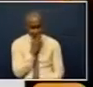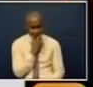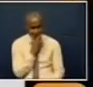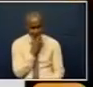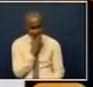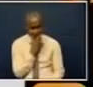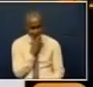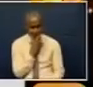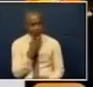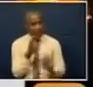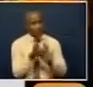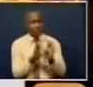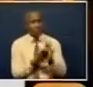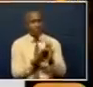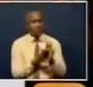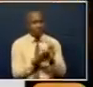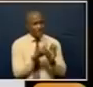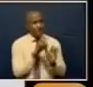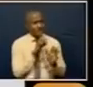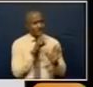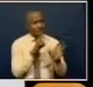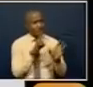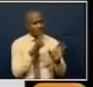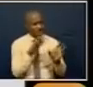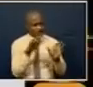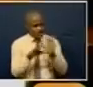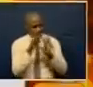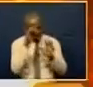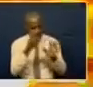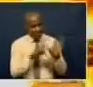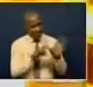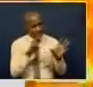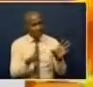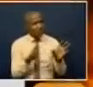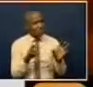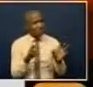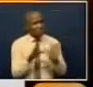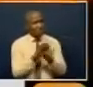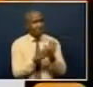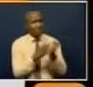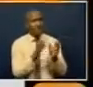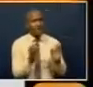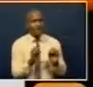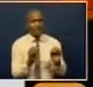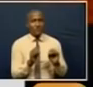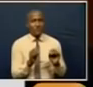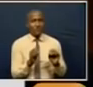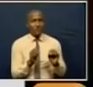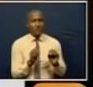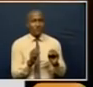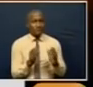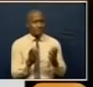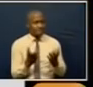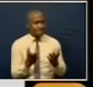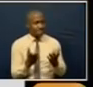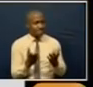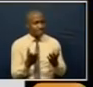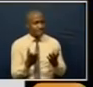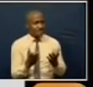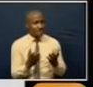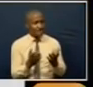place in the constitution for resignation of a deputy governor. There's none. There's none. There's none. So he gave January 31st as